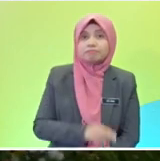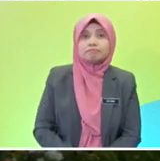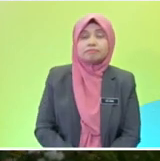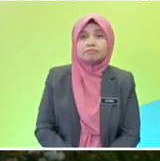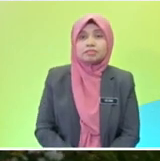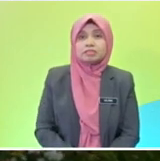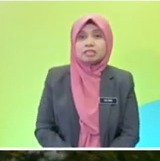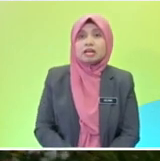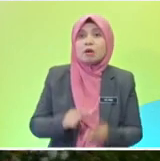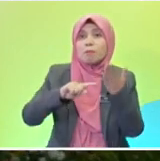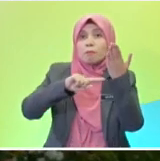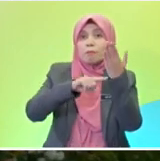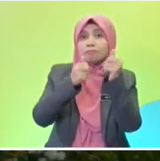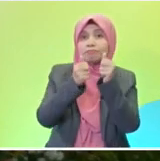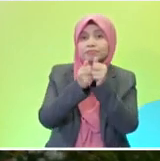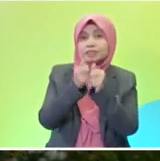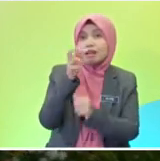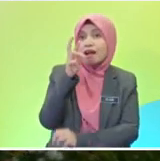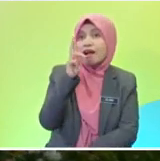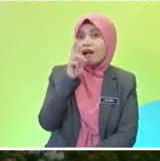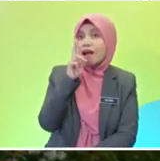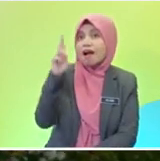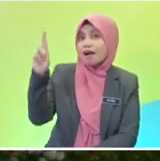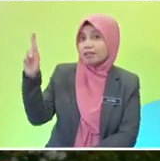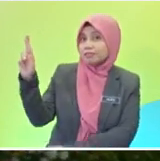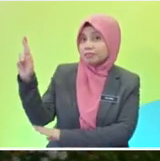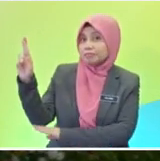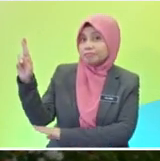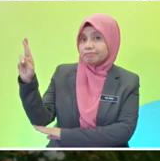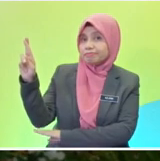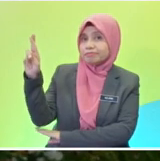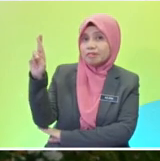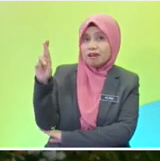Rose. So, rose starts with the letter R.